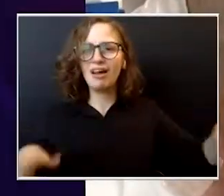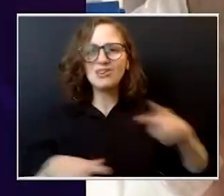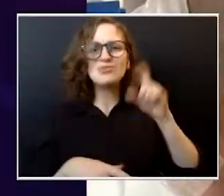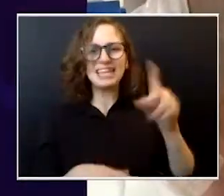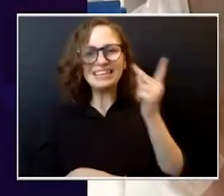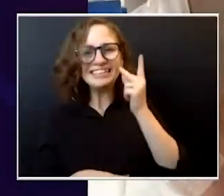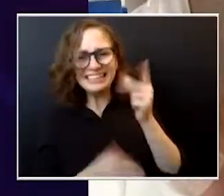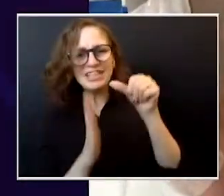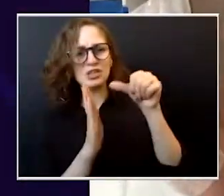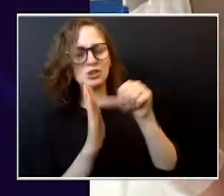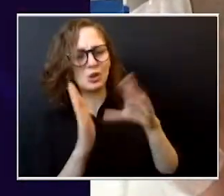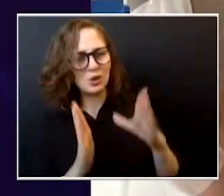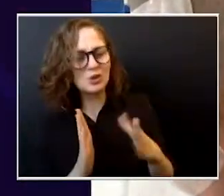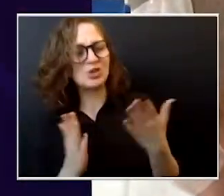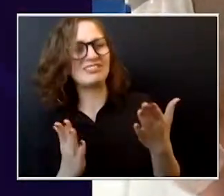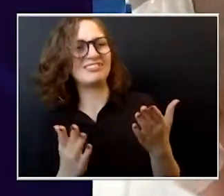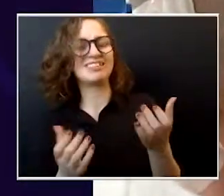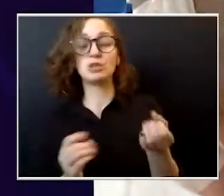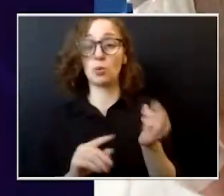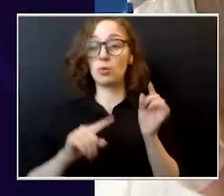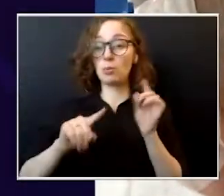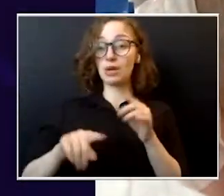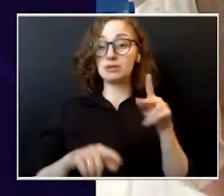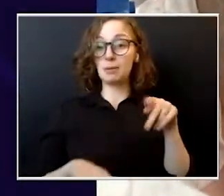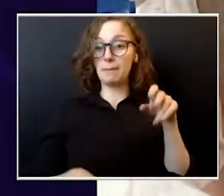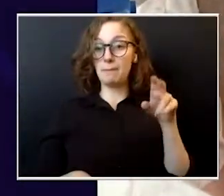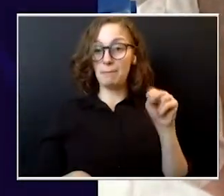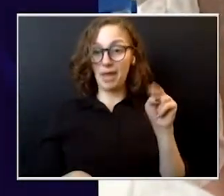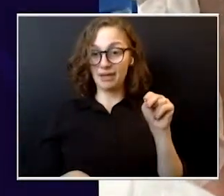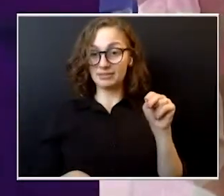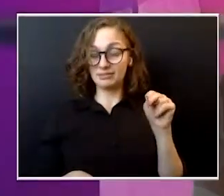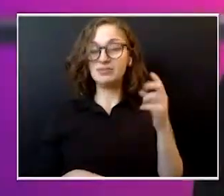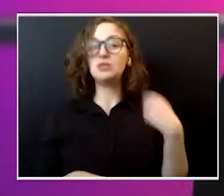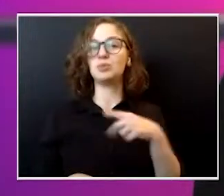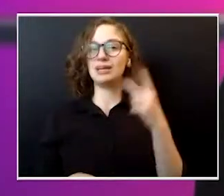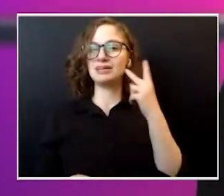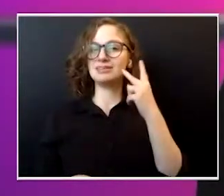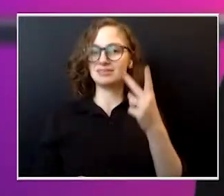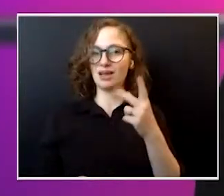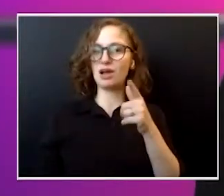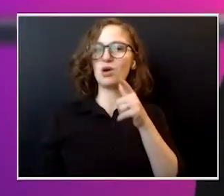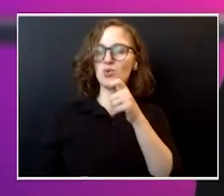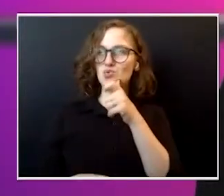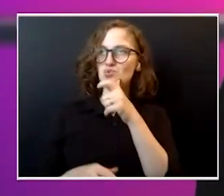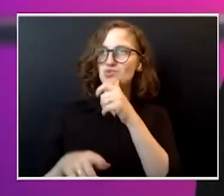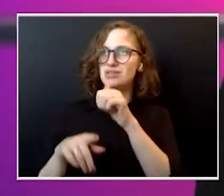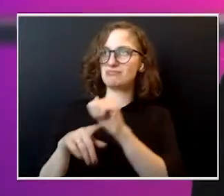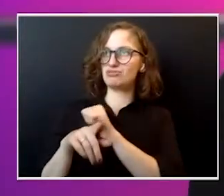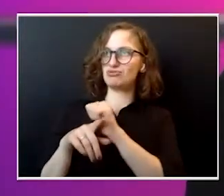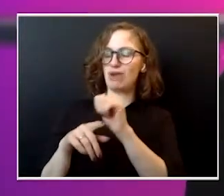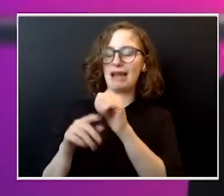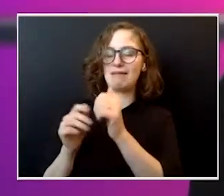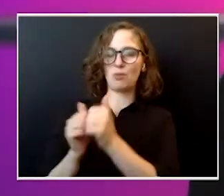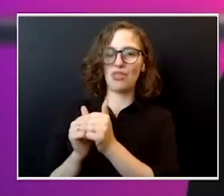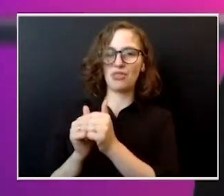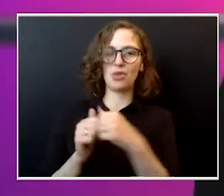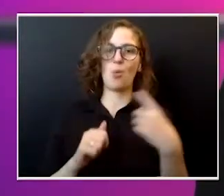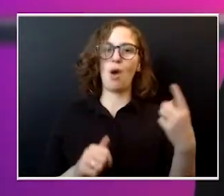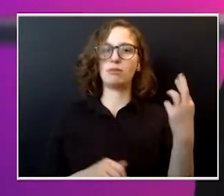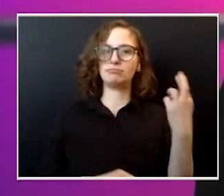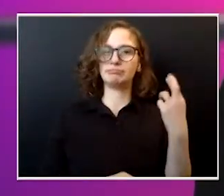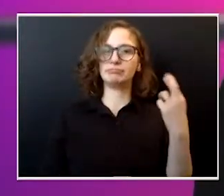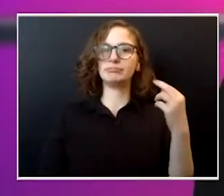at Penn, then we ended up going to see, you know, the people that they were training under, and one of our good friends, Josh Grimm. And